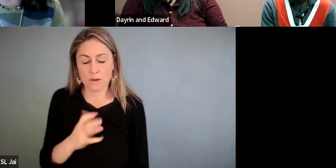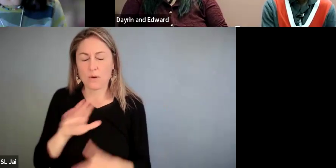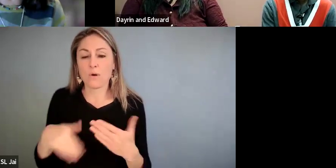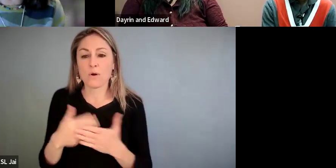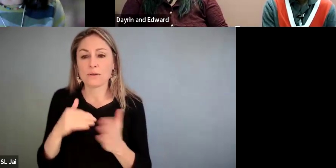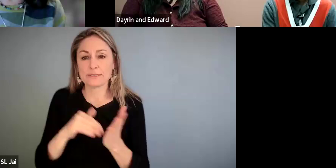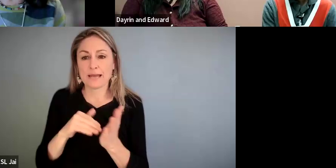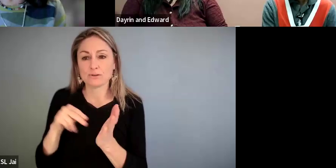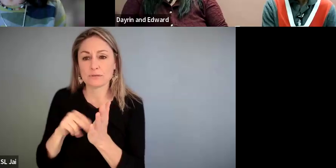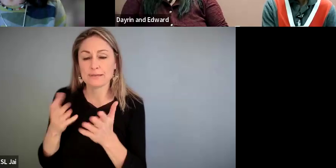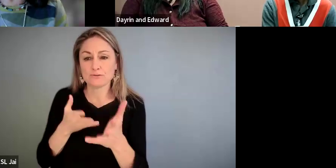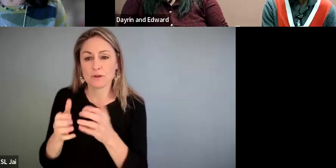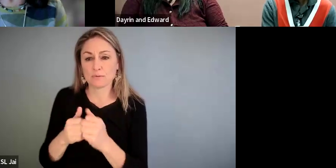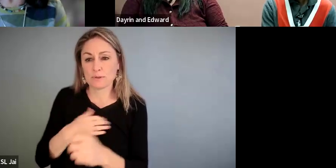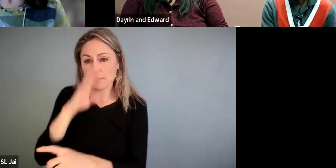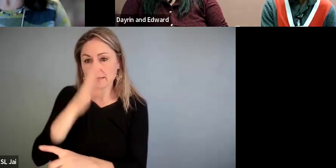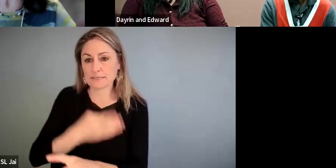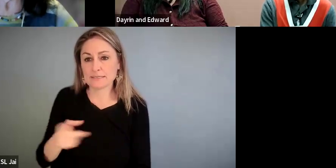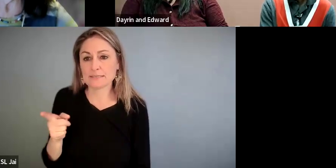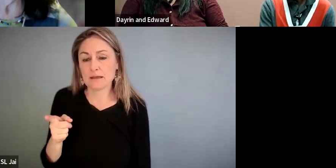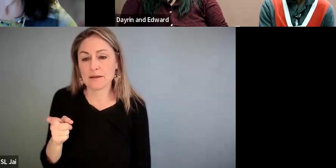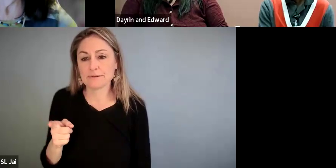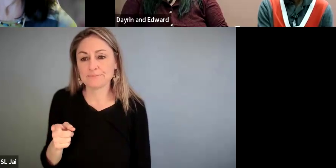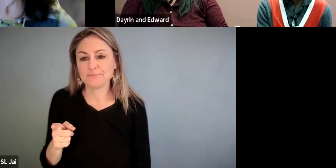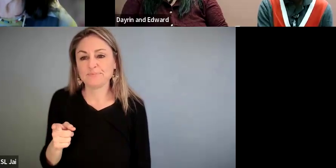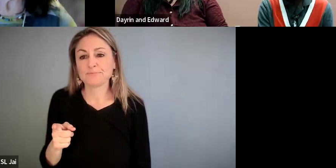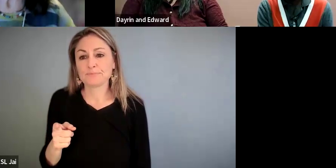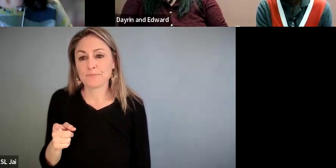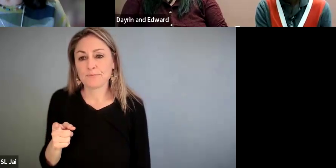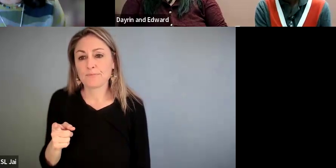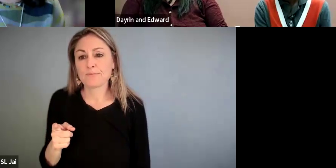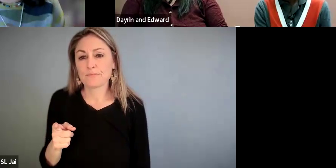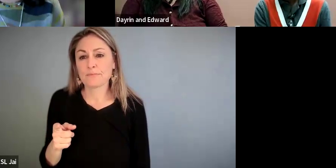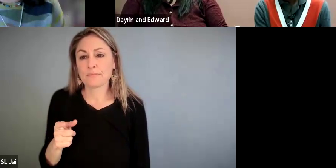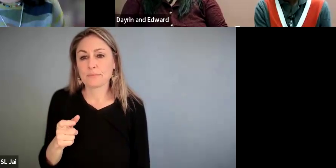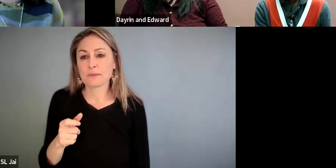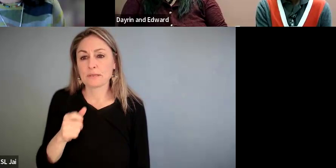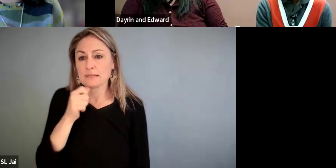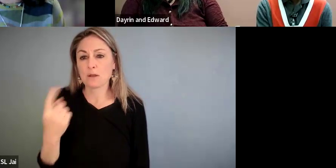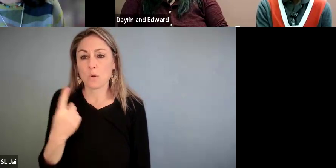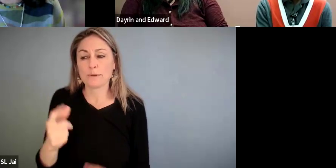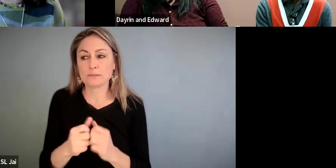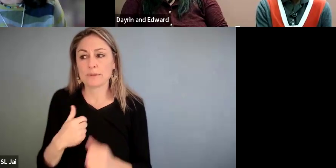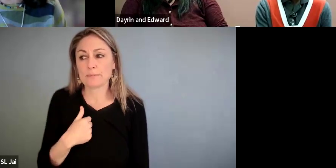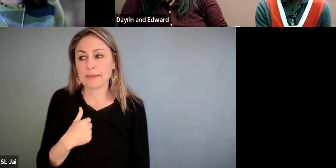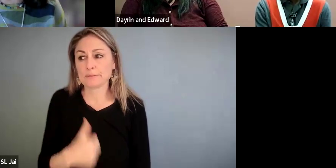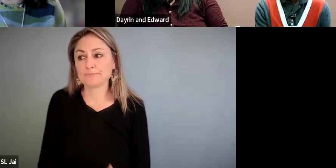with my son, and not necessarily all the time with me.